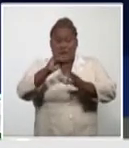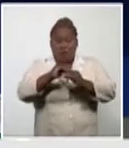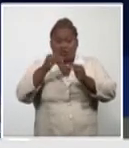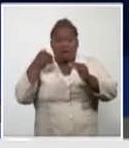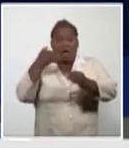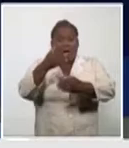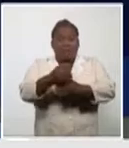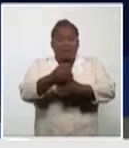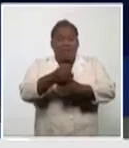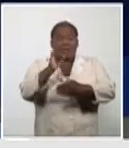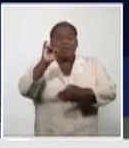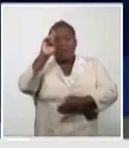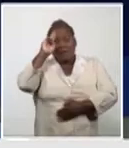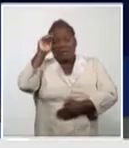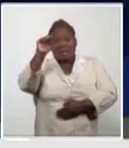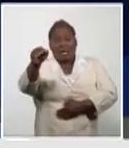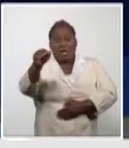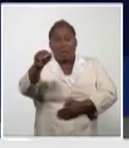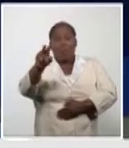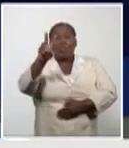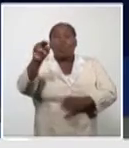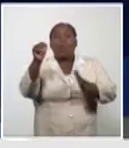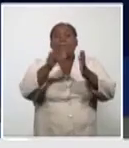until 12 midnight last night,